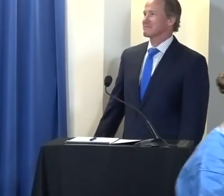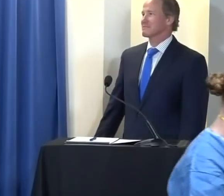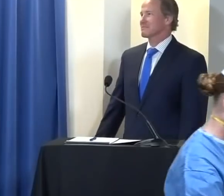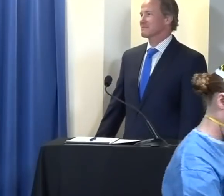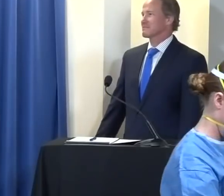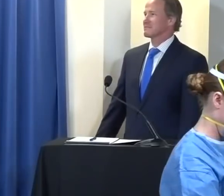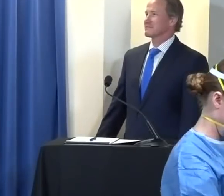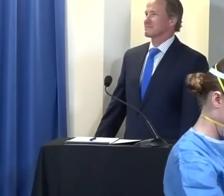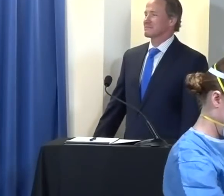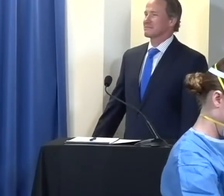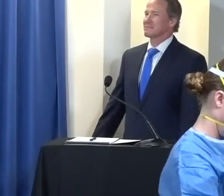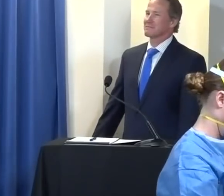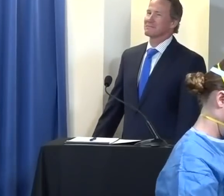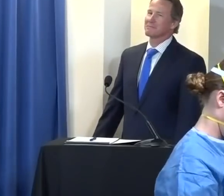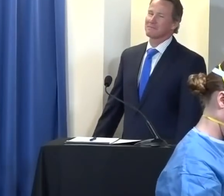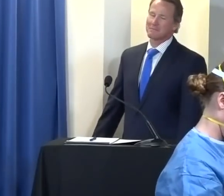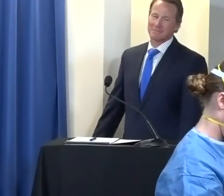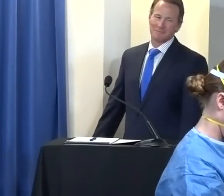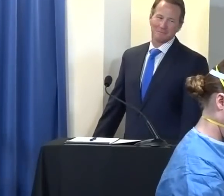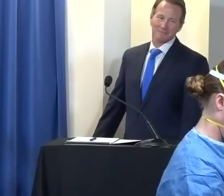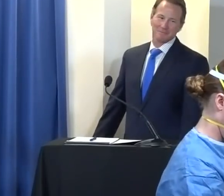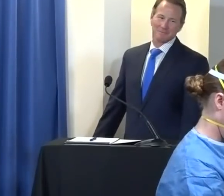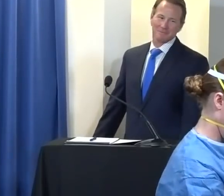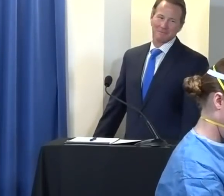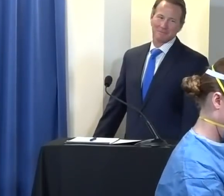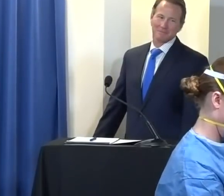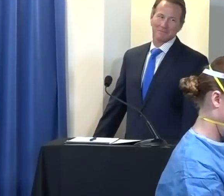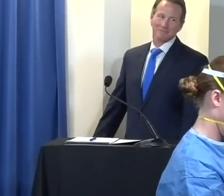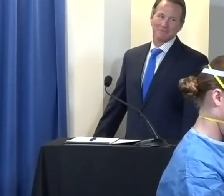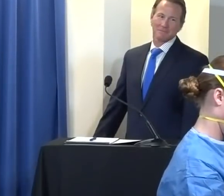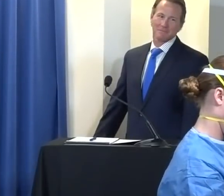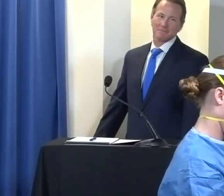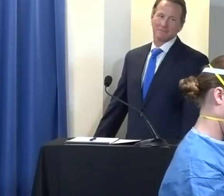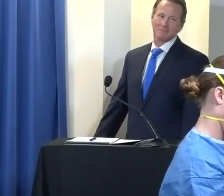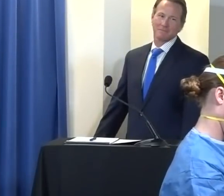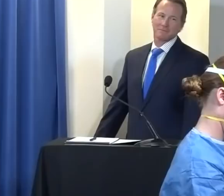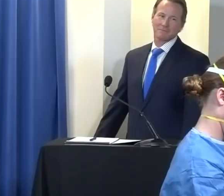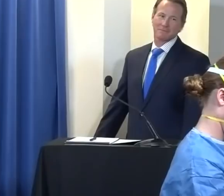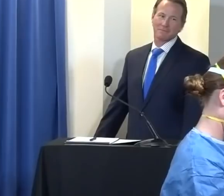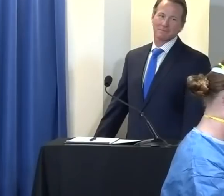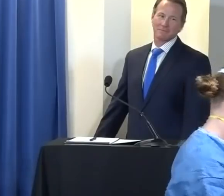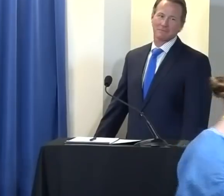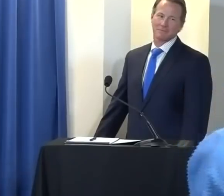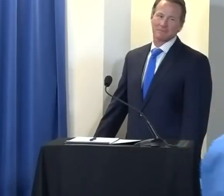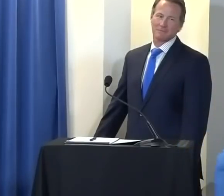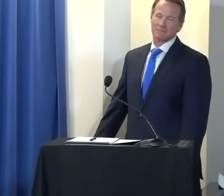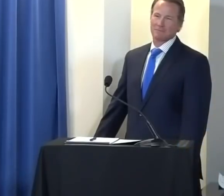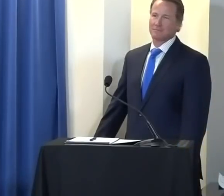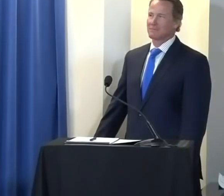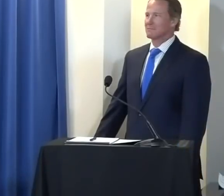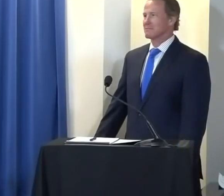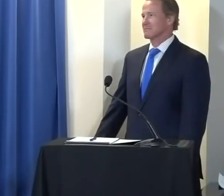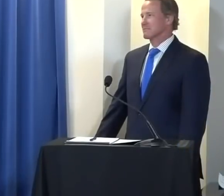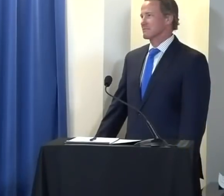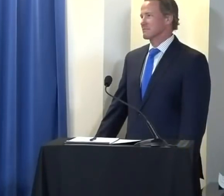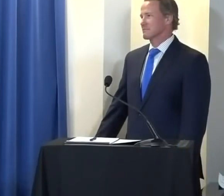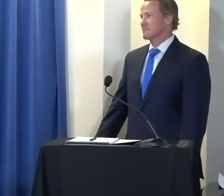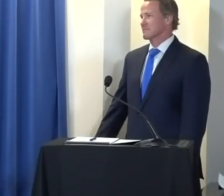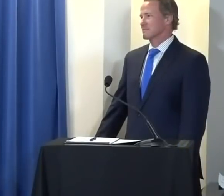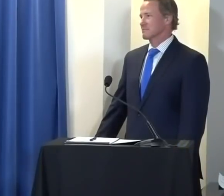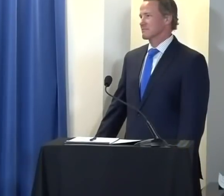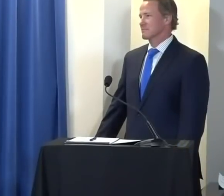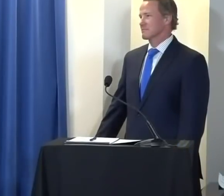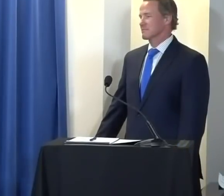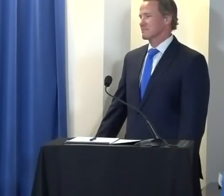people living and congregating in the same areas. And the patrol now, of course, is going out and doing some general